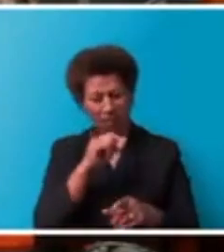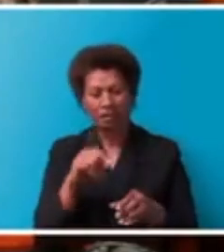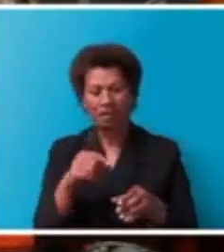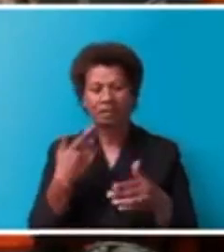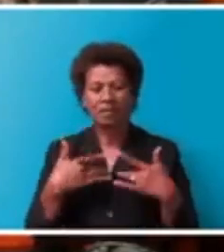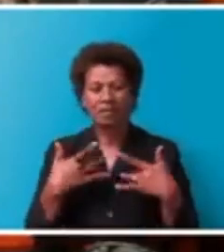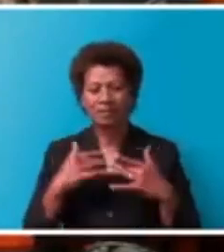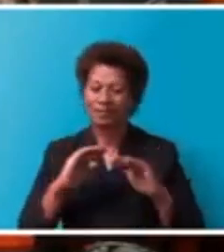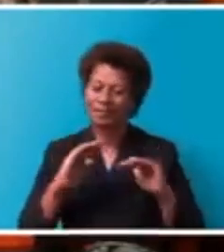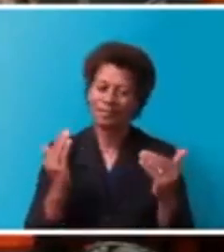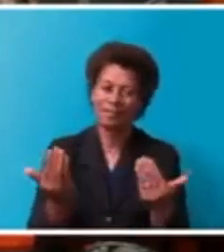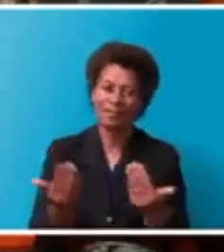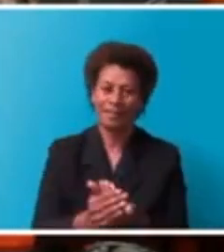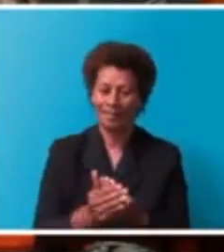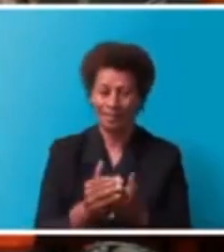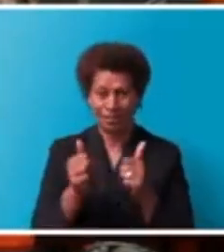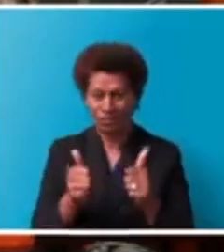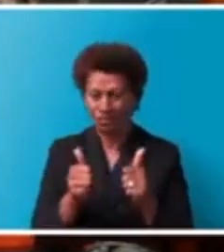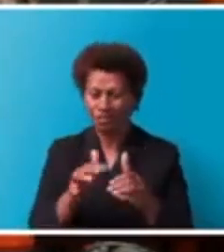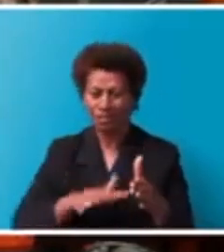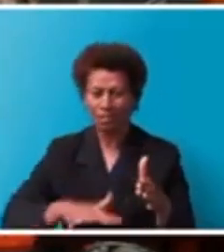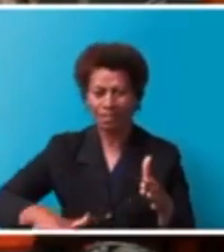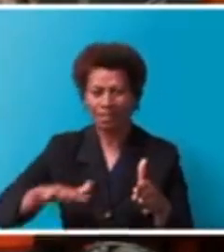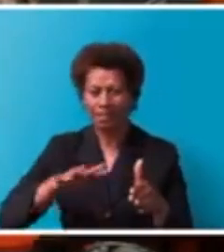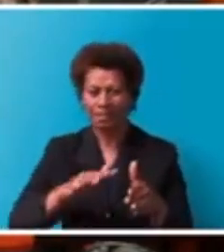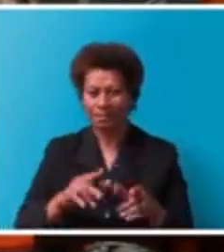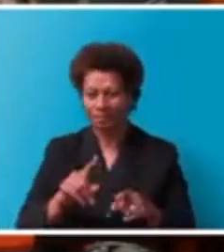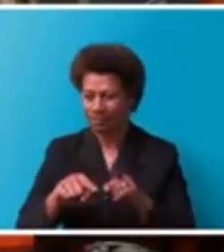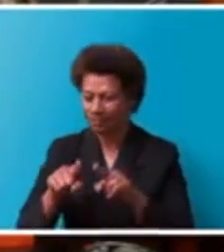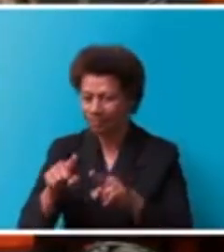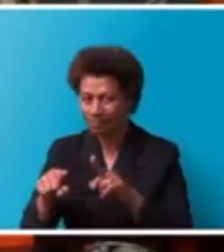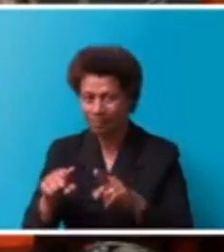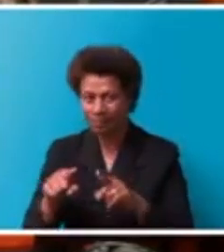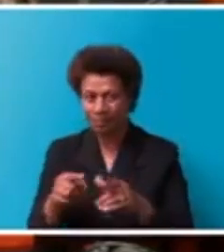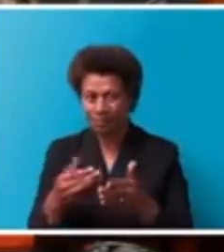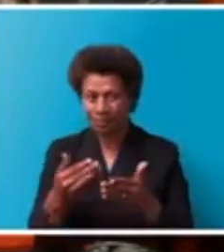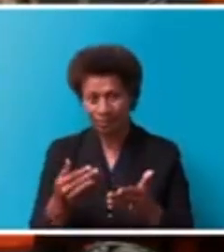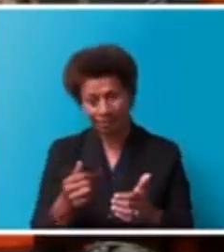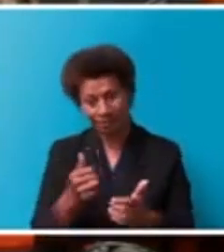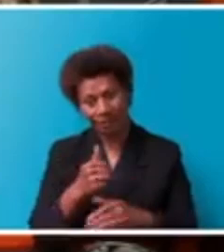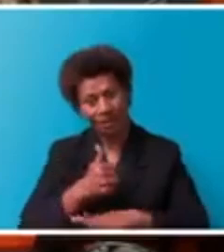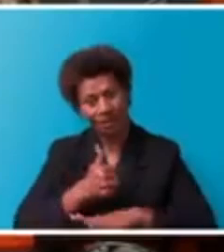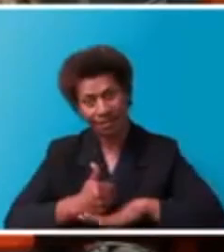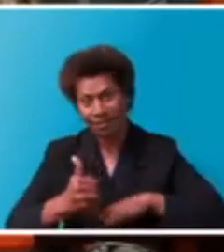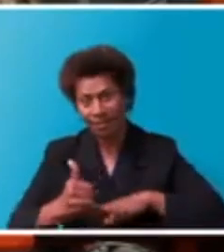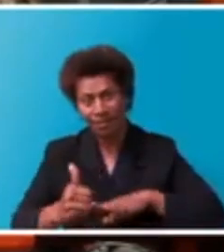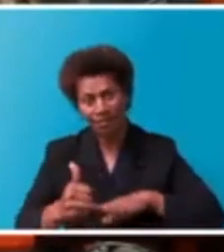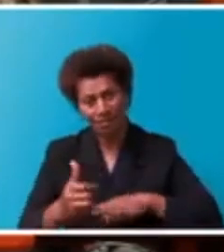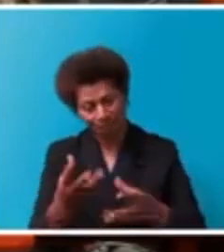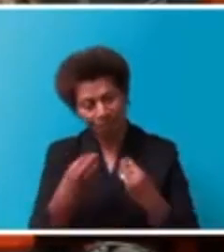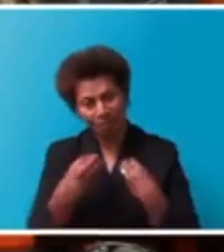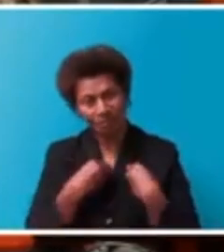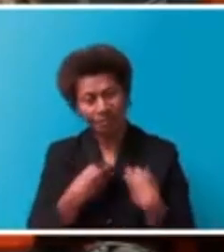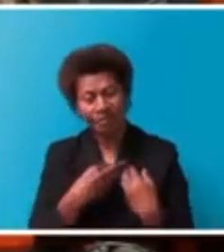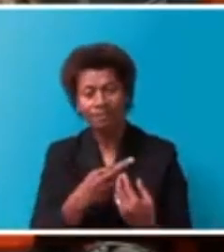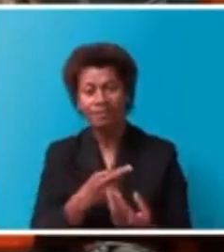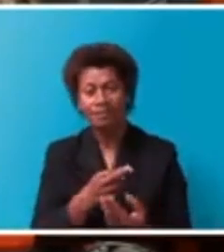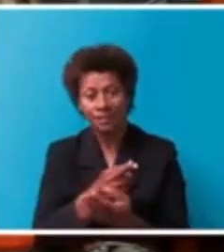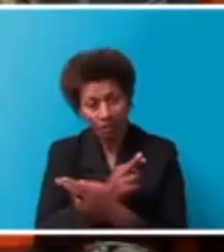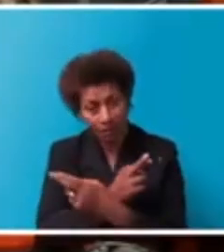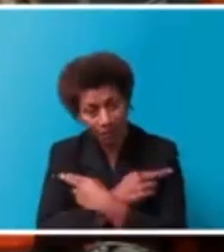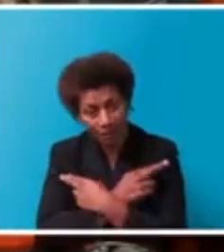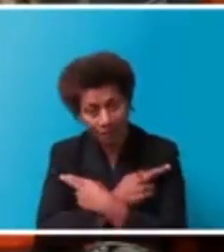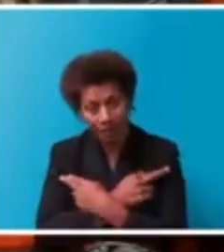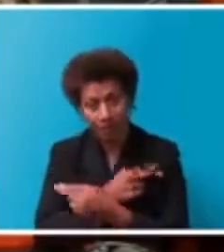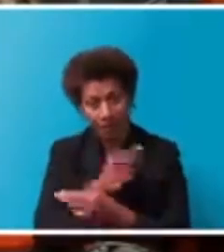all, can differ without rancor, govern without malice, accept responsibility as reasonable